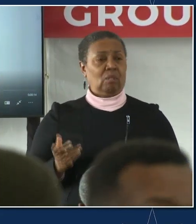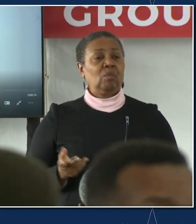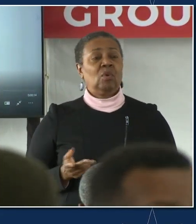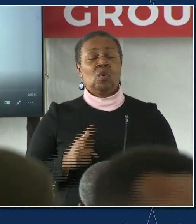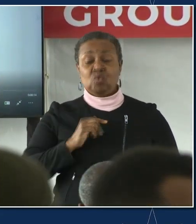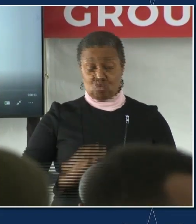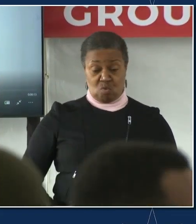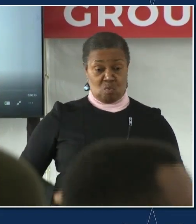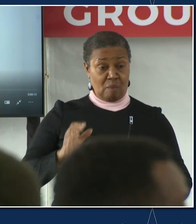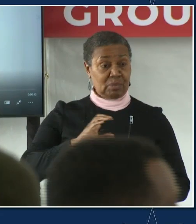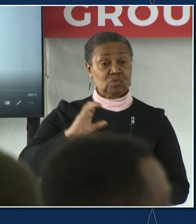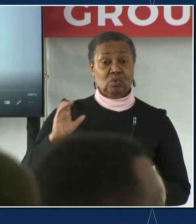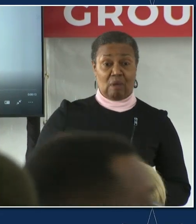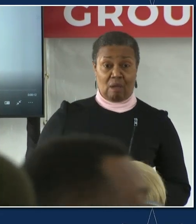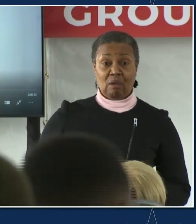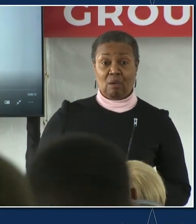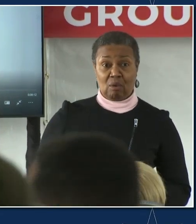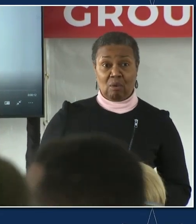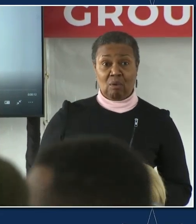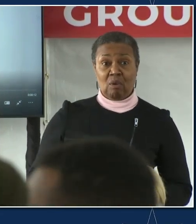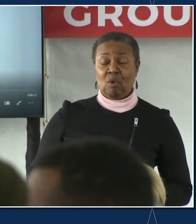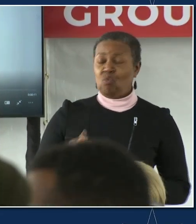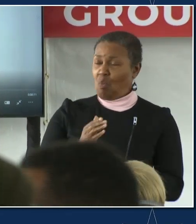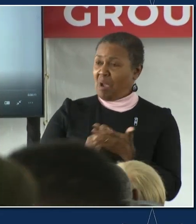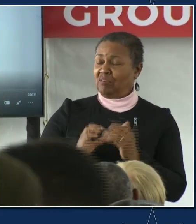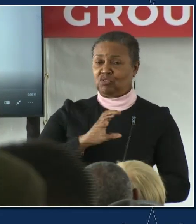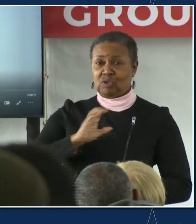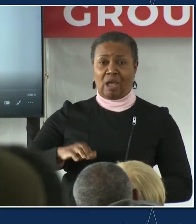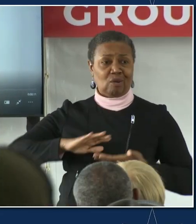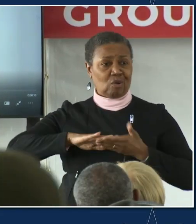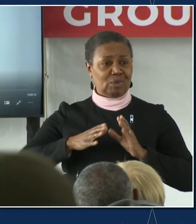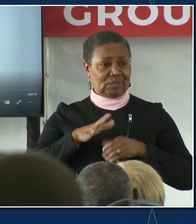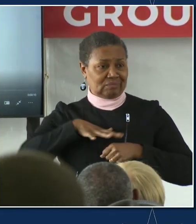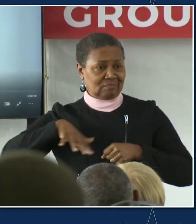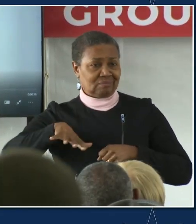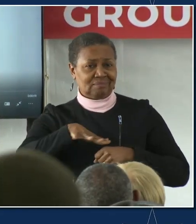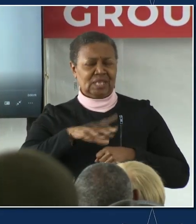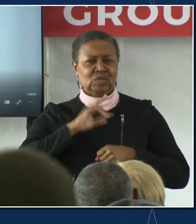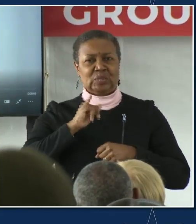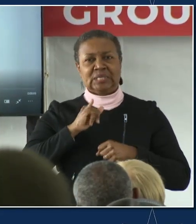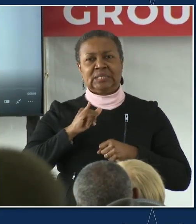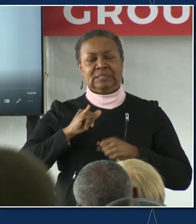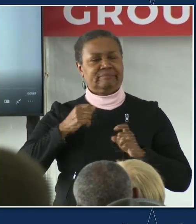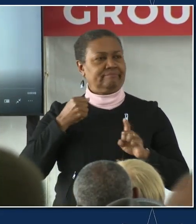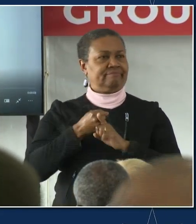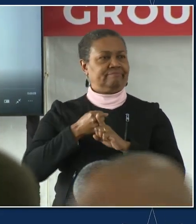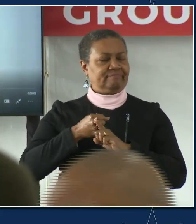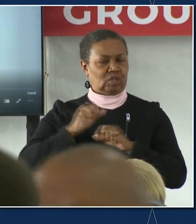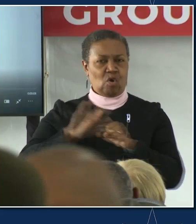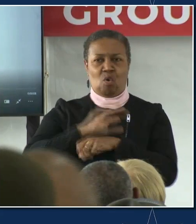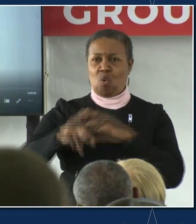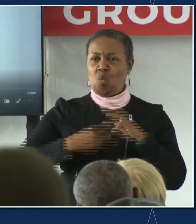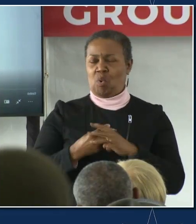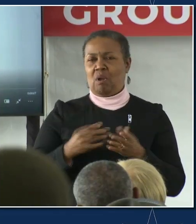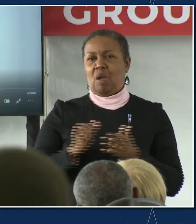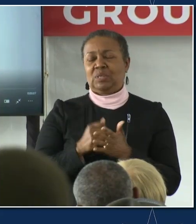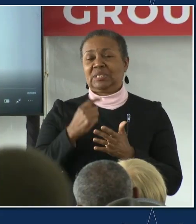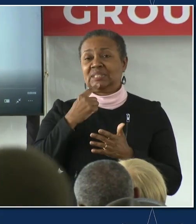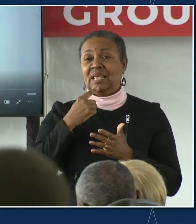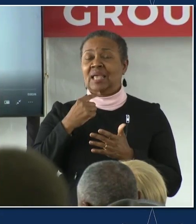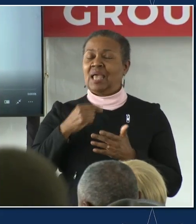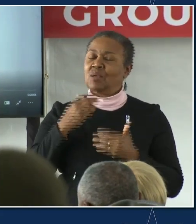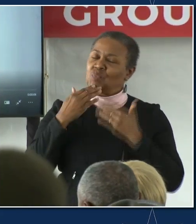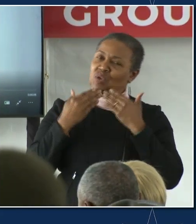who grew up in Chicago, who are part of the Chicago community, and it's really world changing. And I just want to say we are